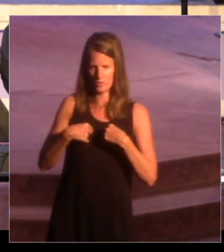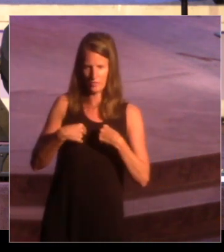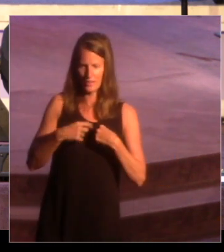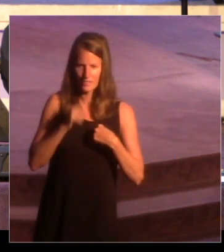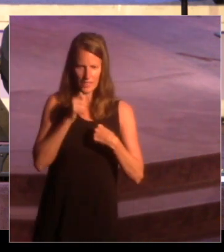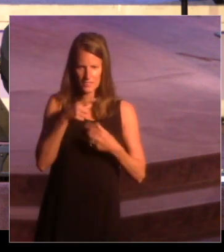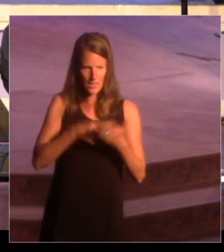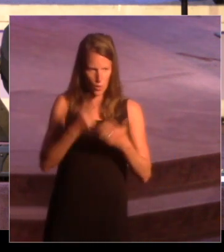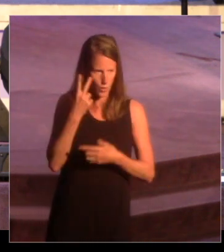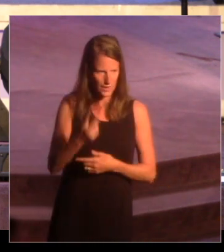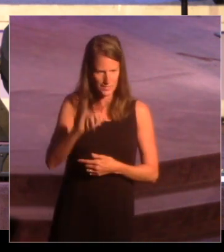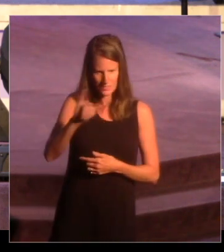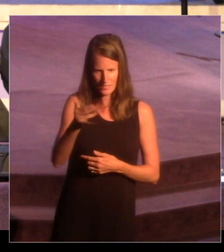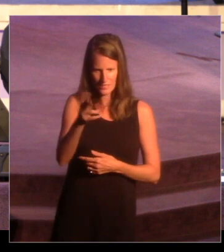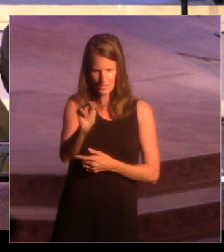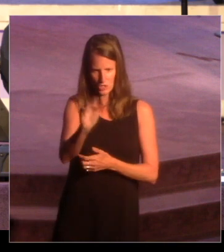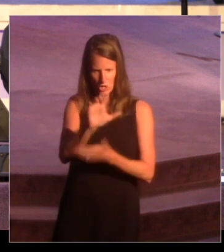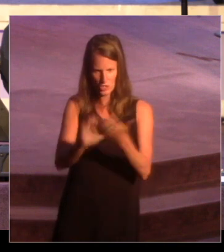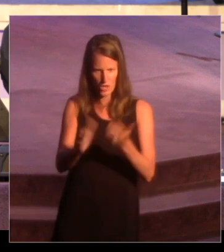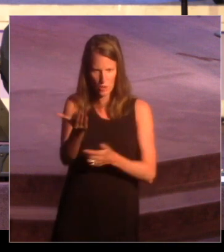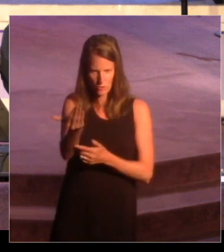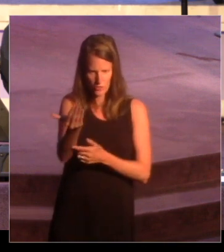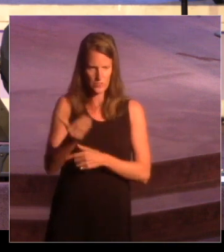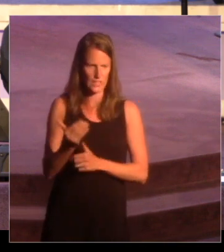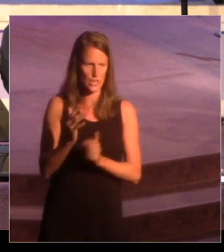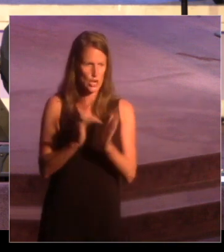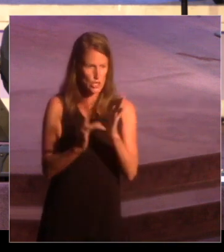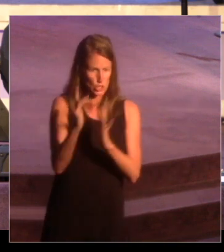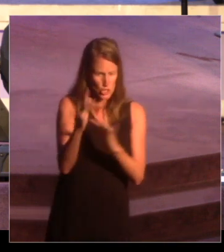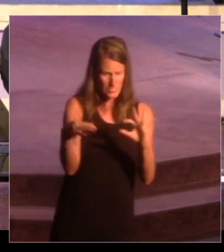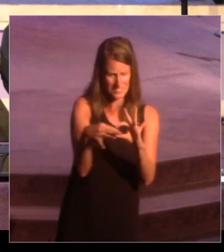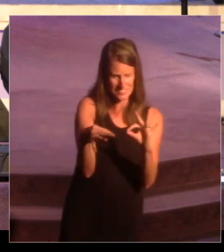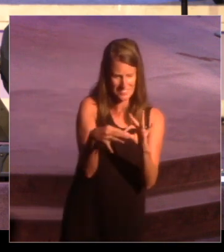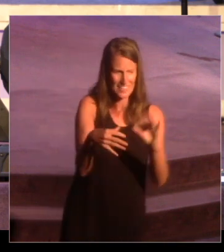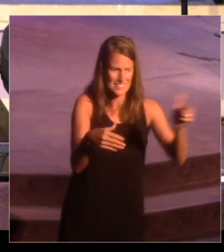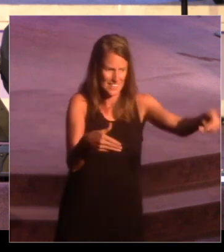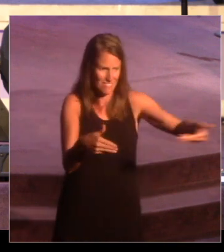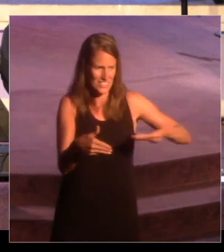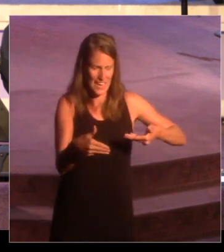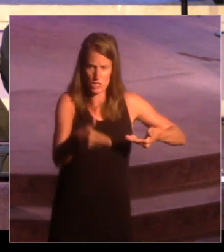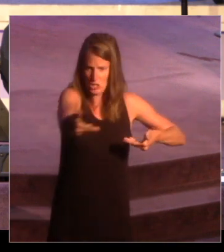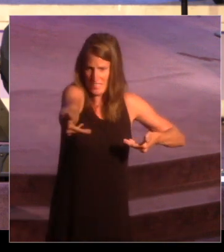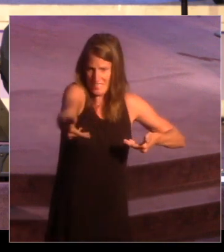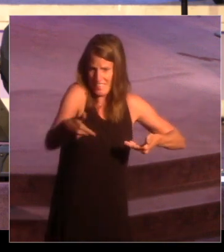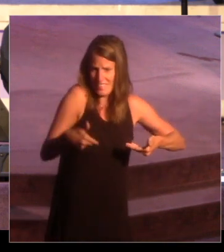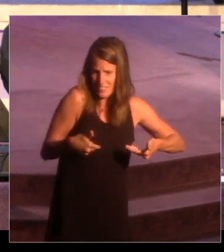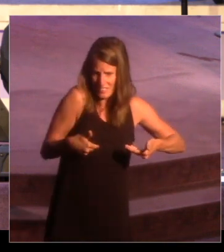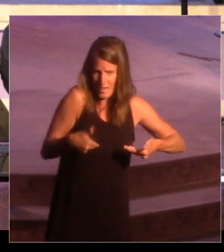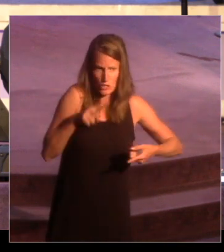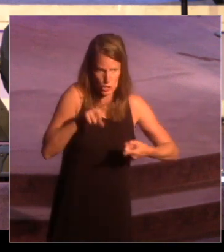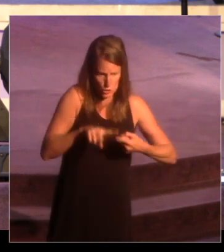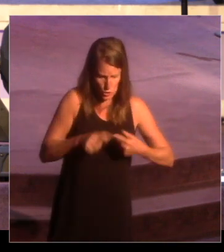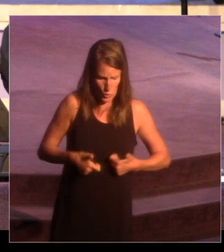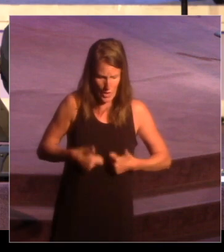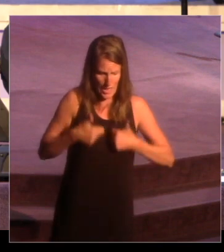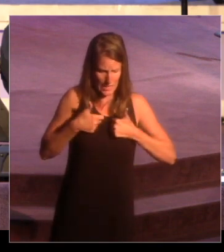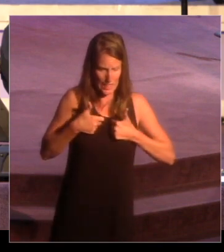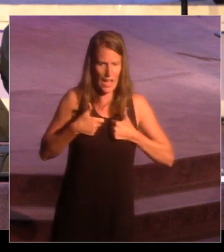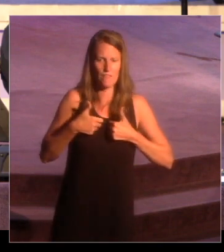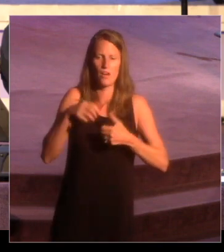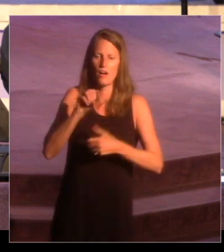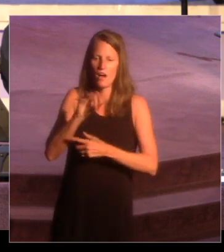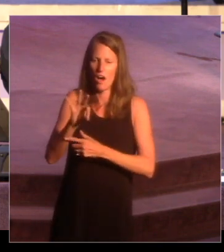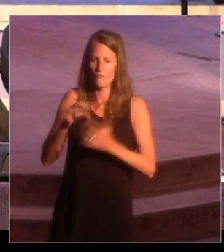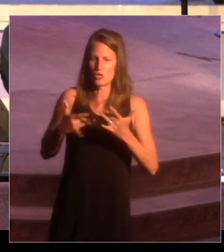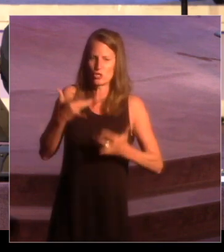John 15. What Jesus is saying in John 15 is an invitation. He's inviting us into a life of joy,